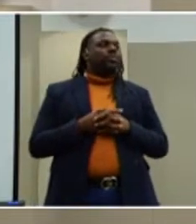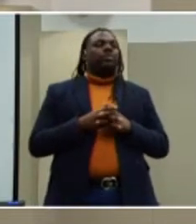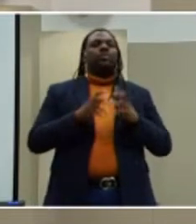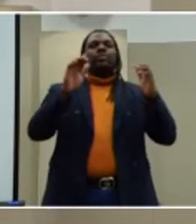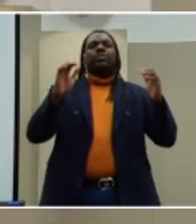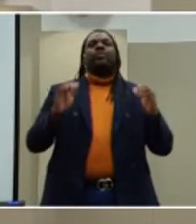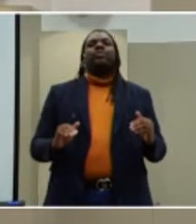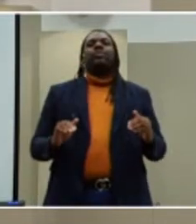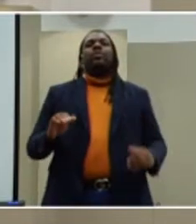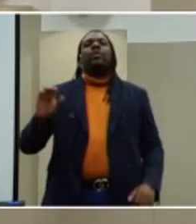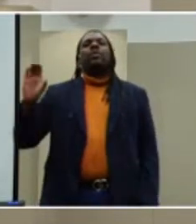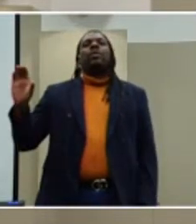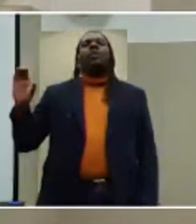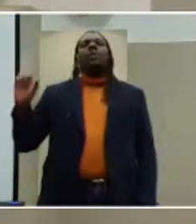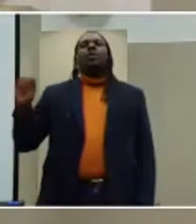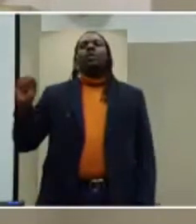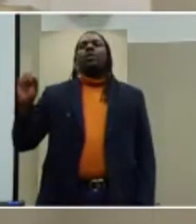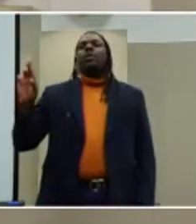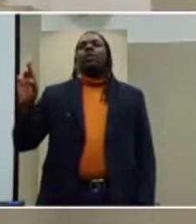Carlton.